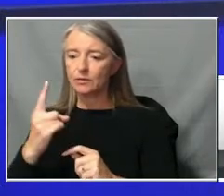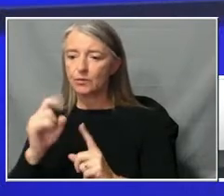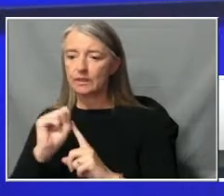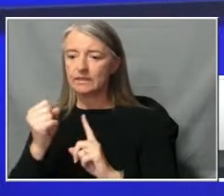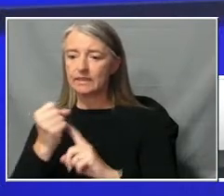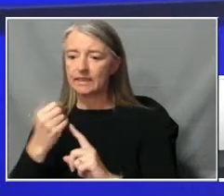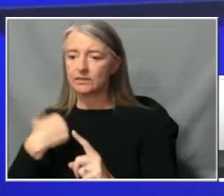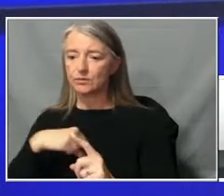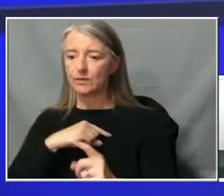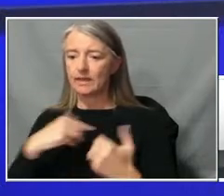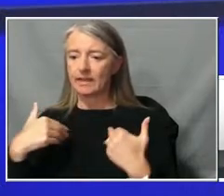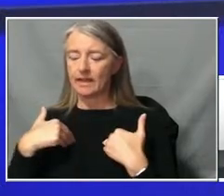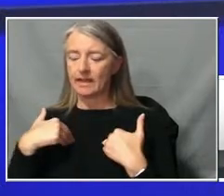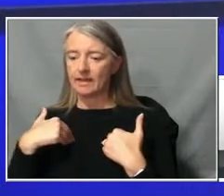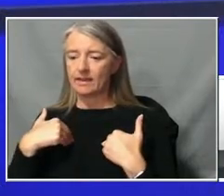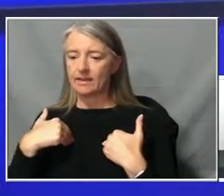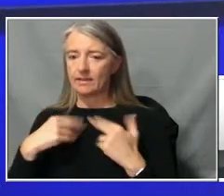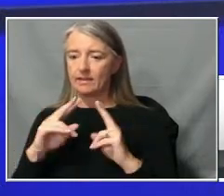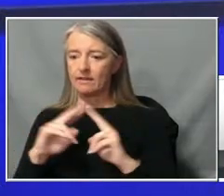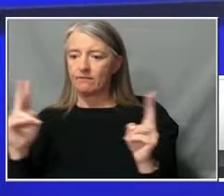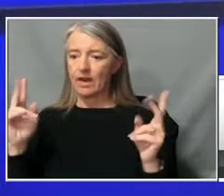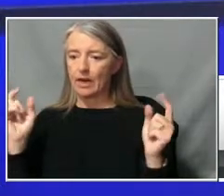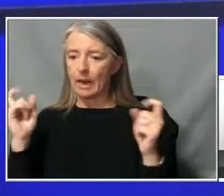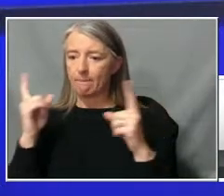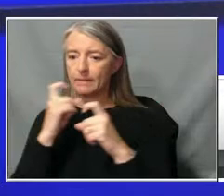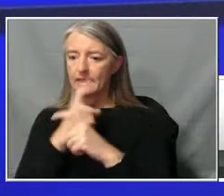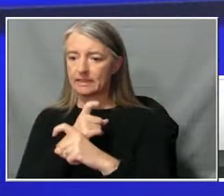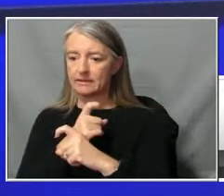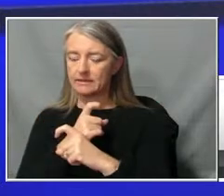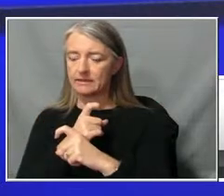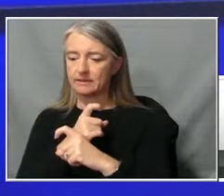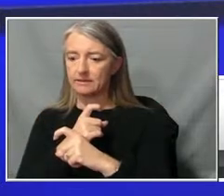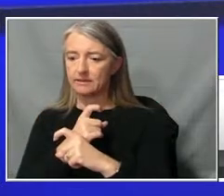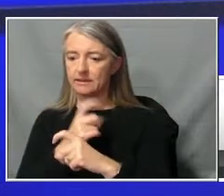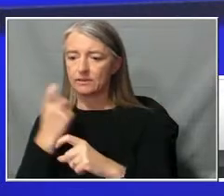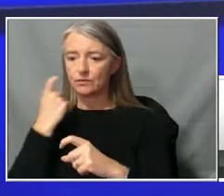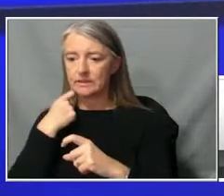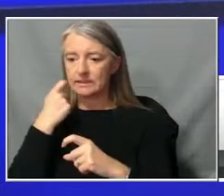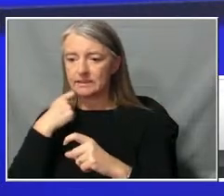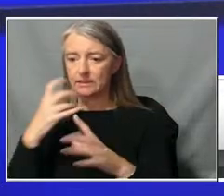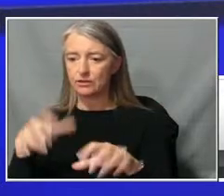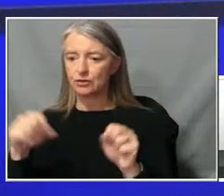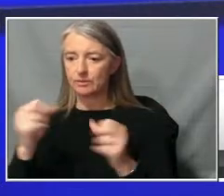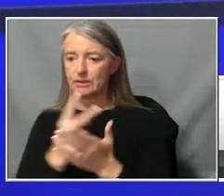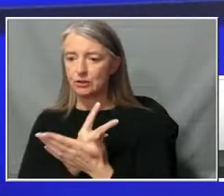had that was very complex recently that took me